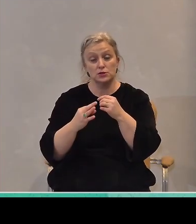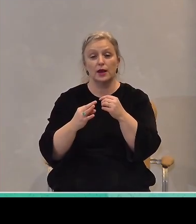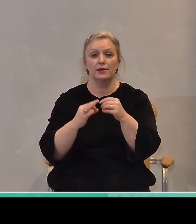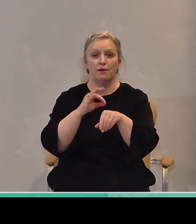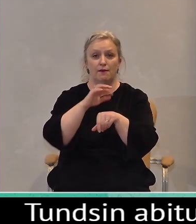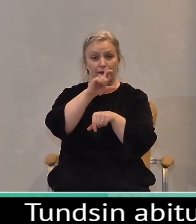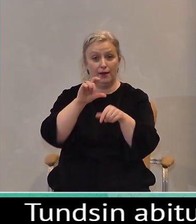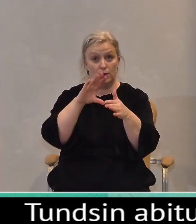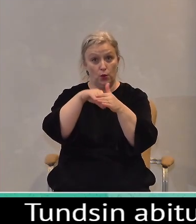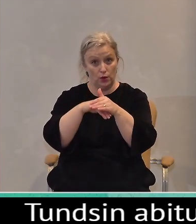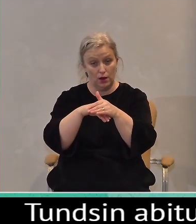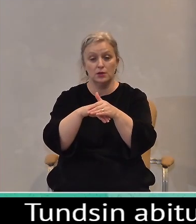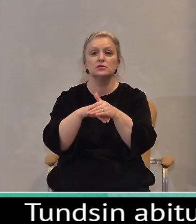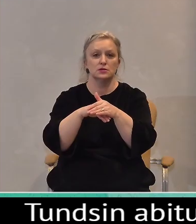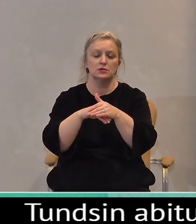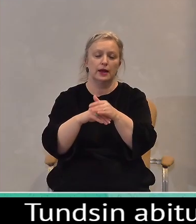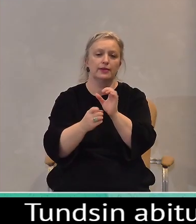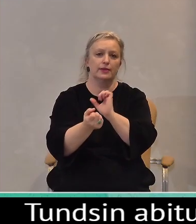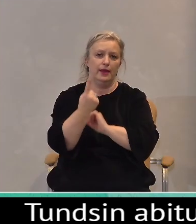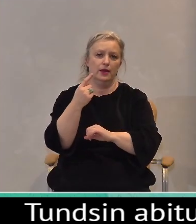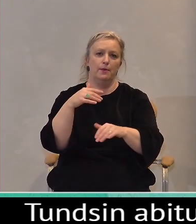anti-epileptic treatment because we knew